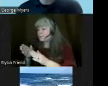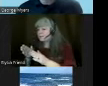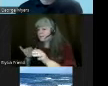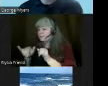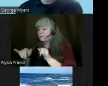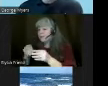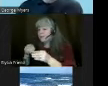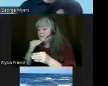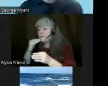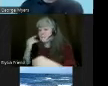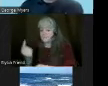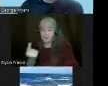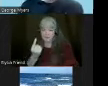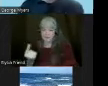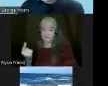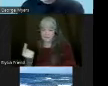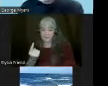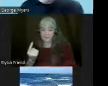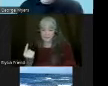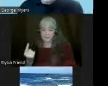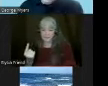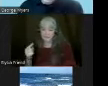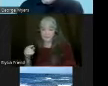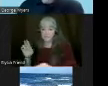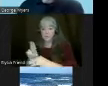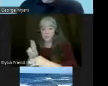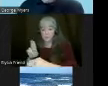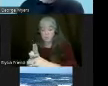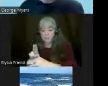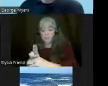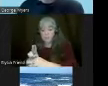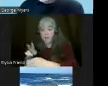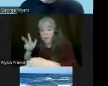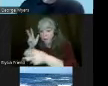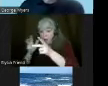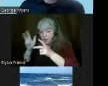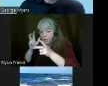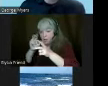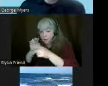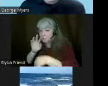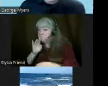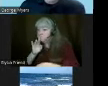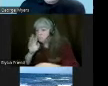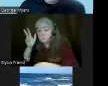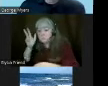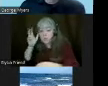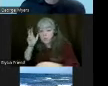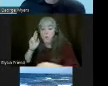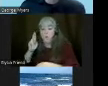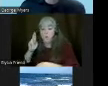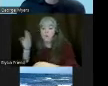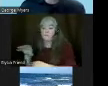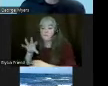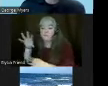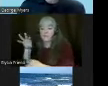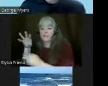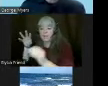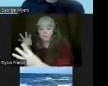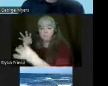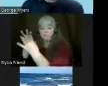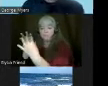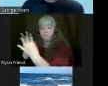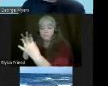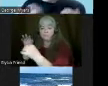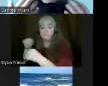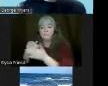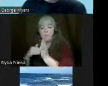home by themselves over two-way audio or video. Now, very often when support is delivered that way, it